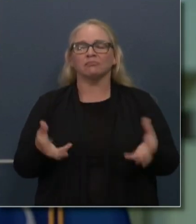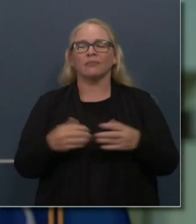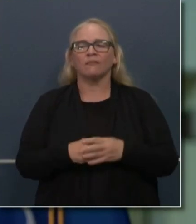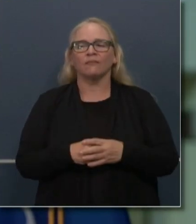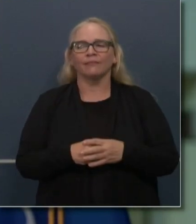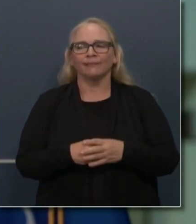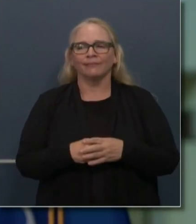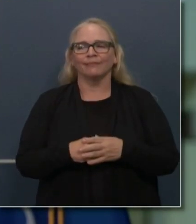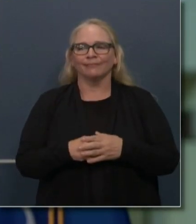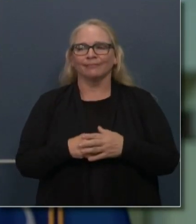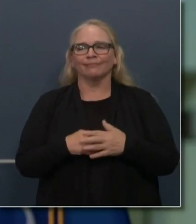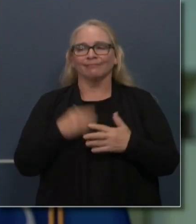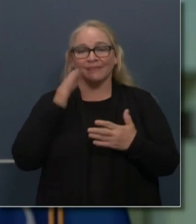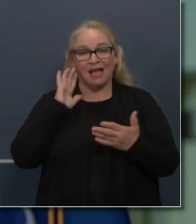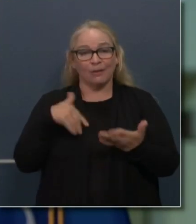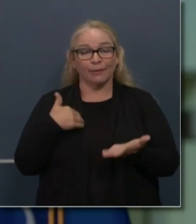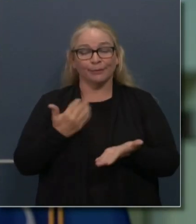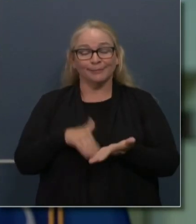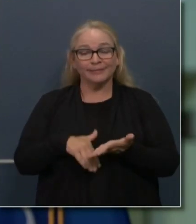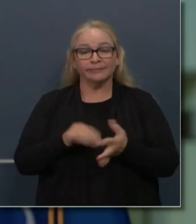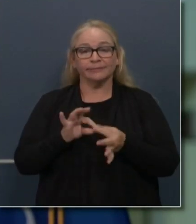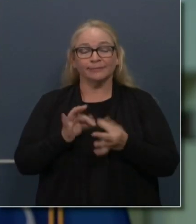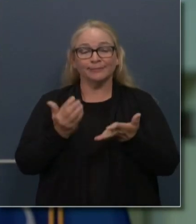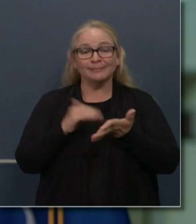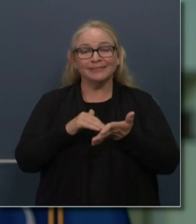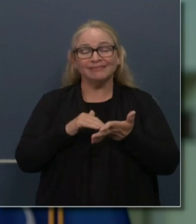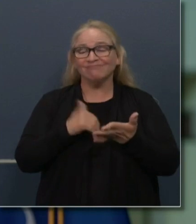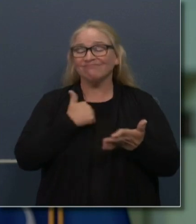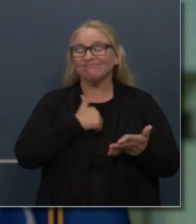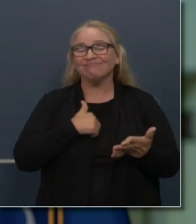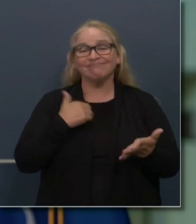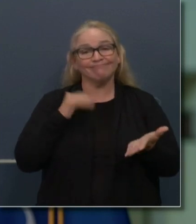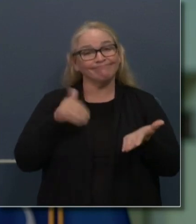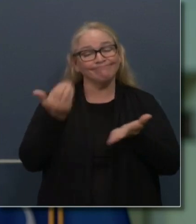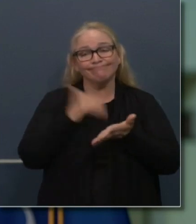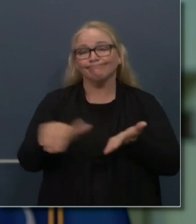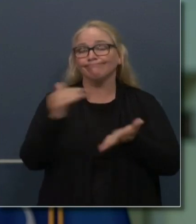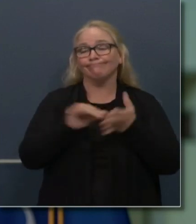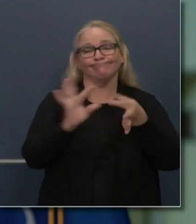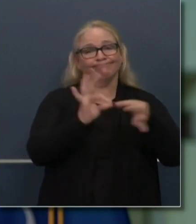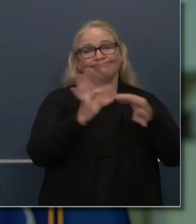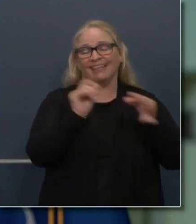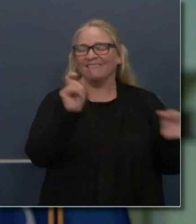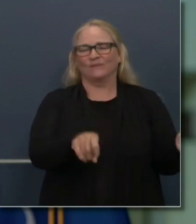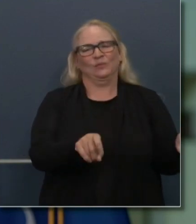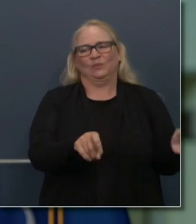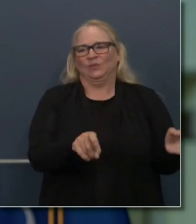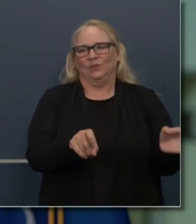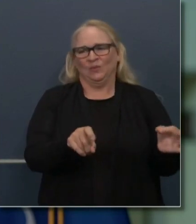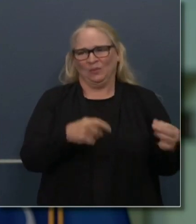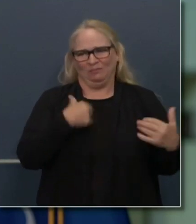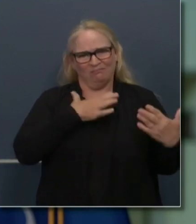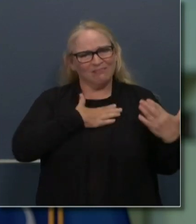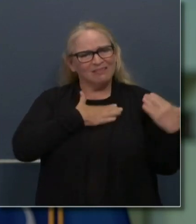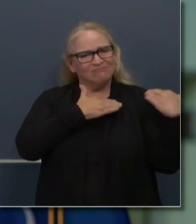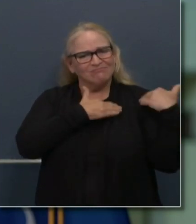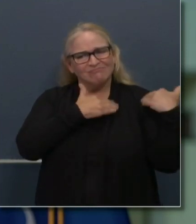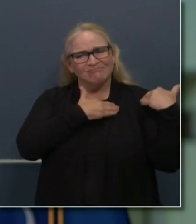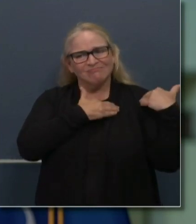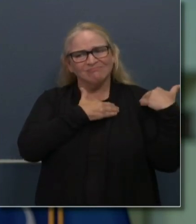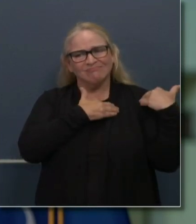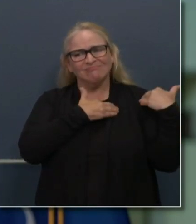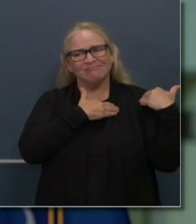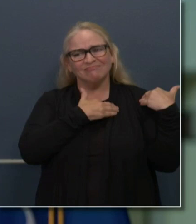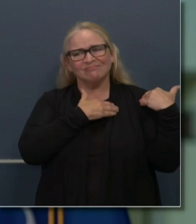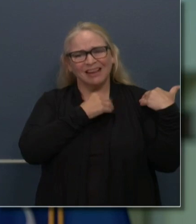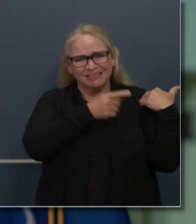repeating myself on a number of admonitions as it relates to the issue of personal responsibility, as it relates to addressing foundationally